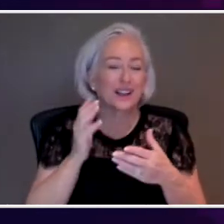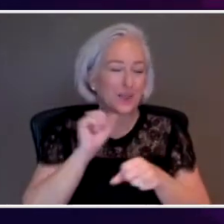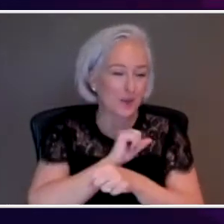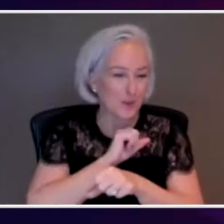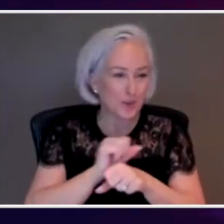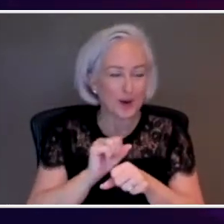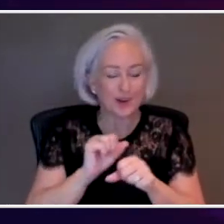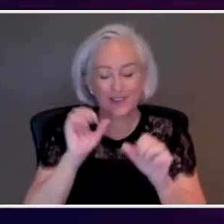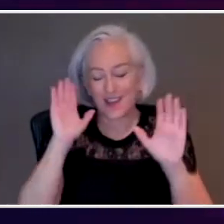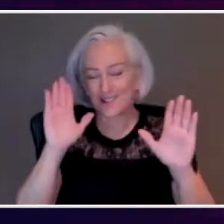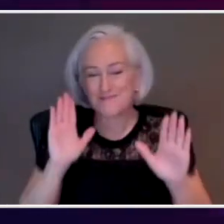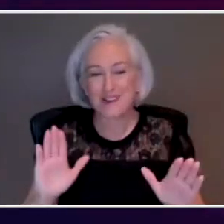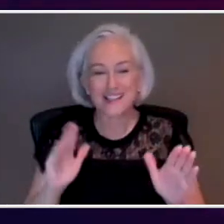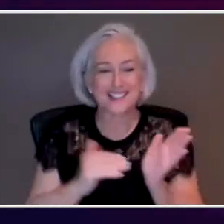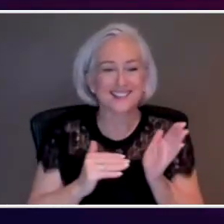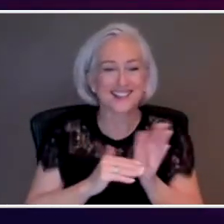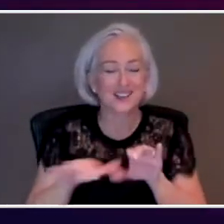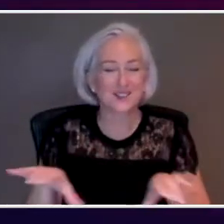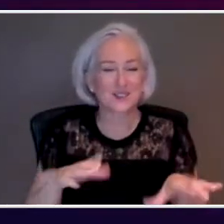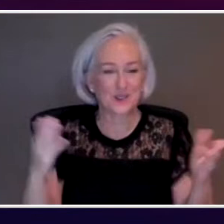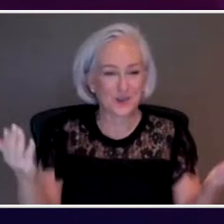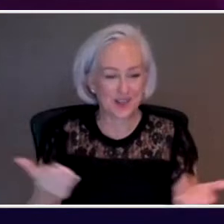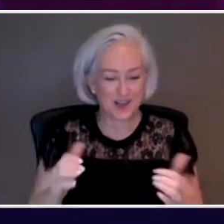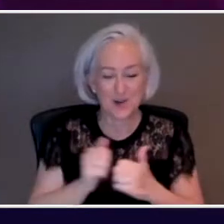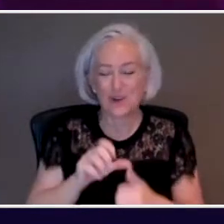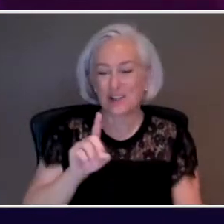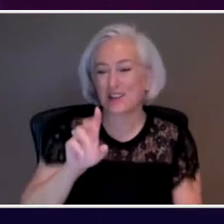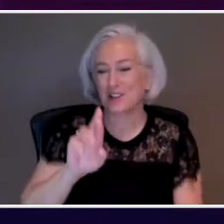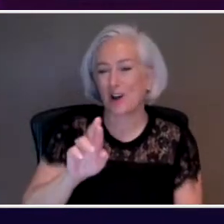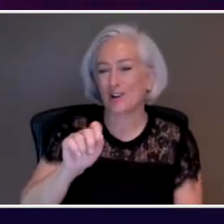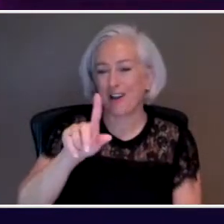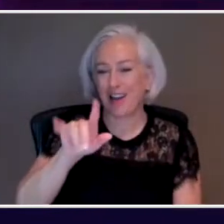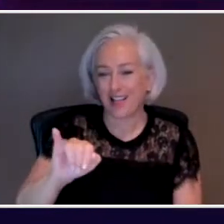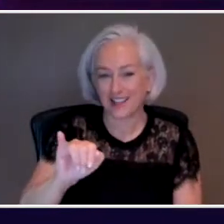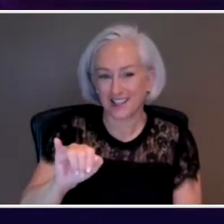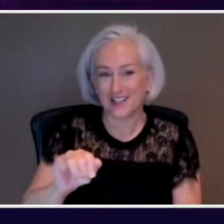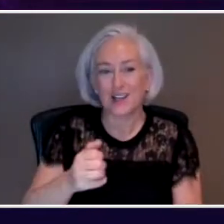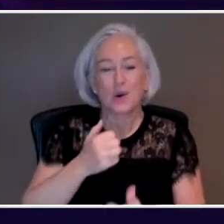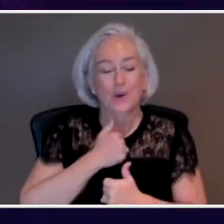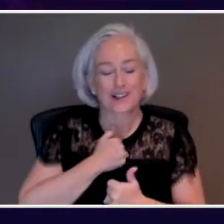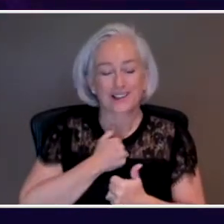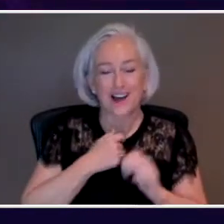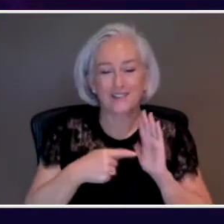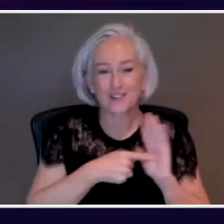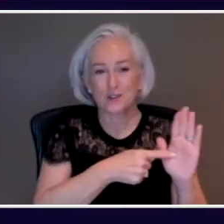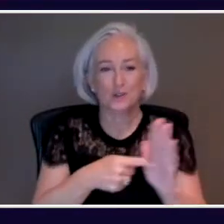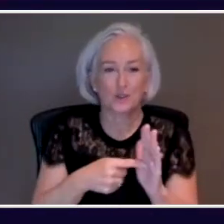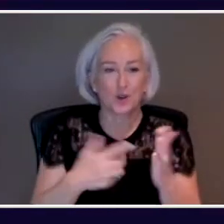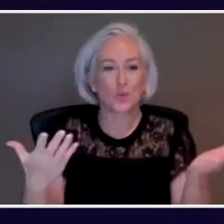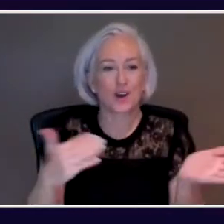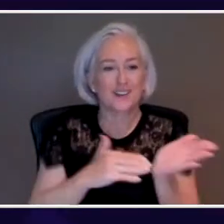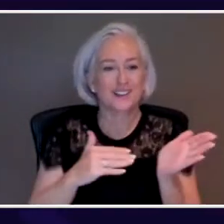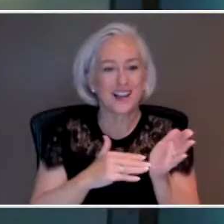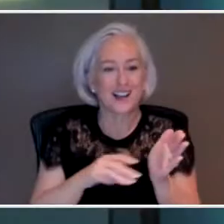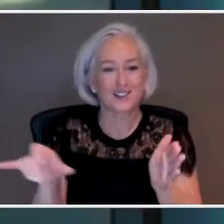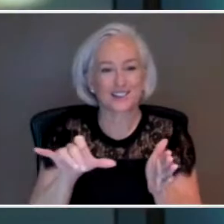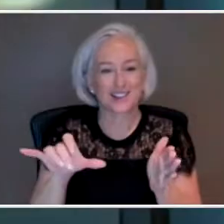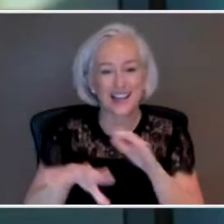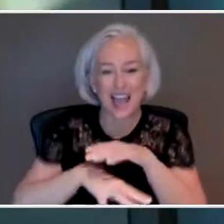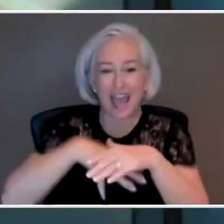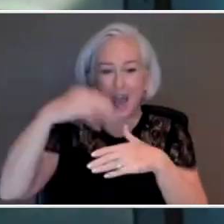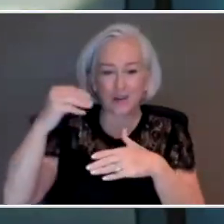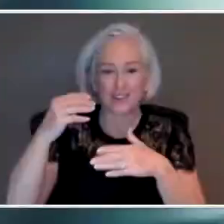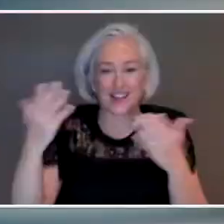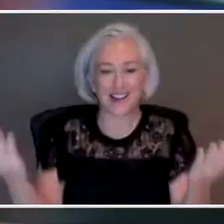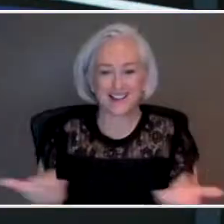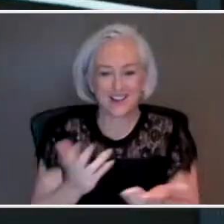like what we've been talking about with Dr. Alley. We also love giving you a peek at what our doctors are like outside these hospital walls.